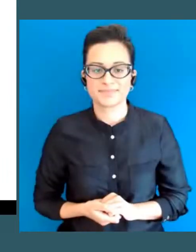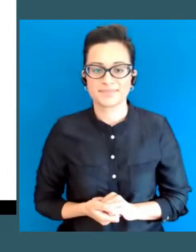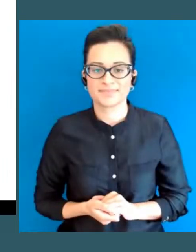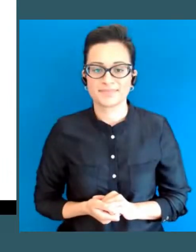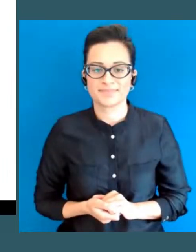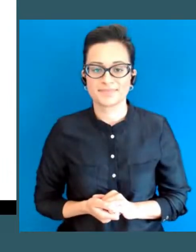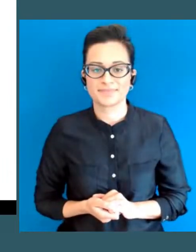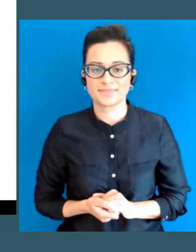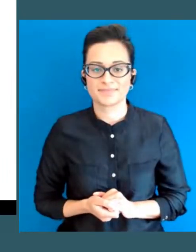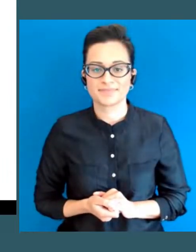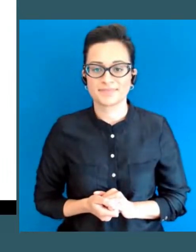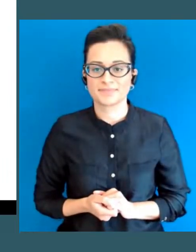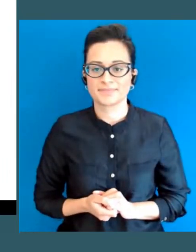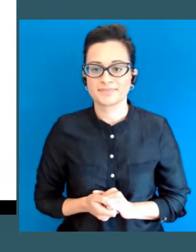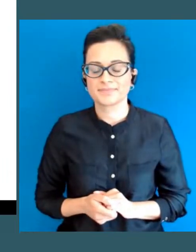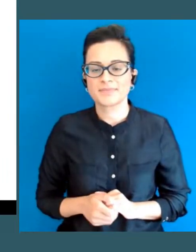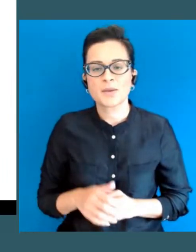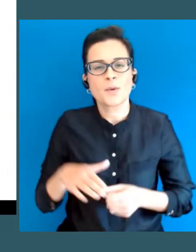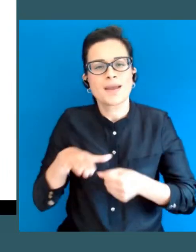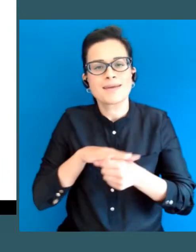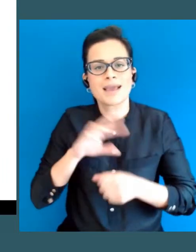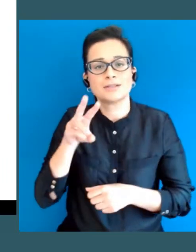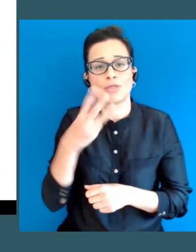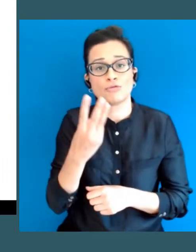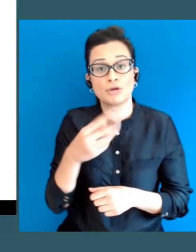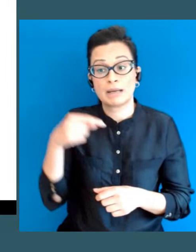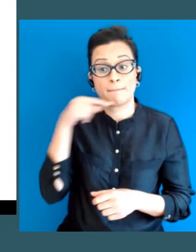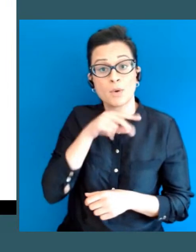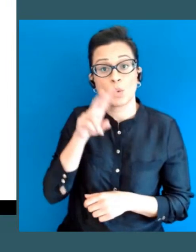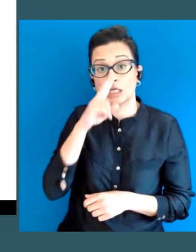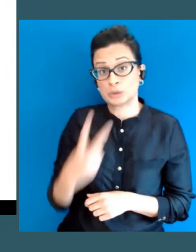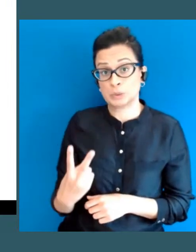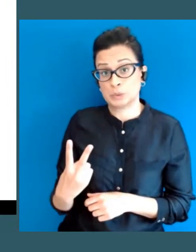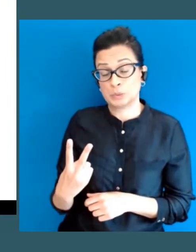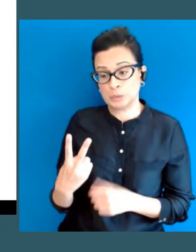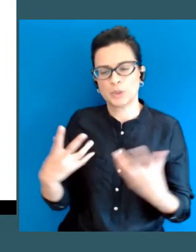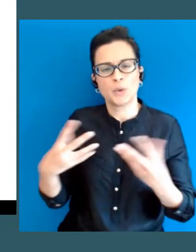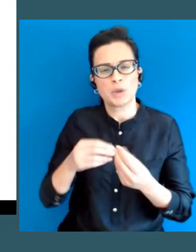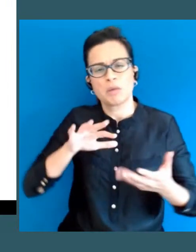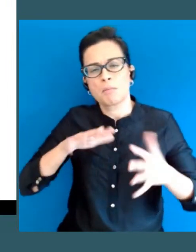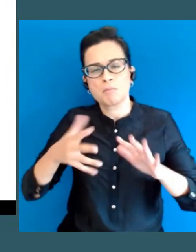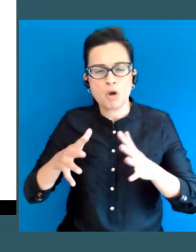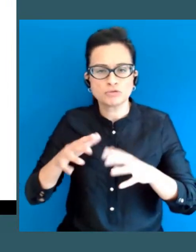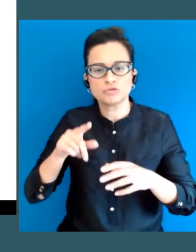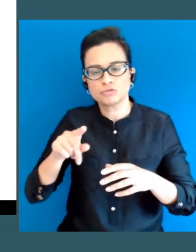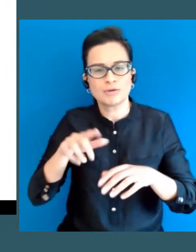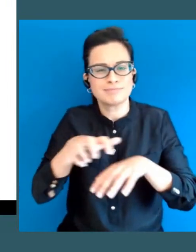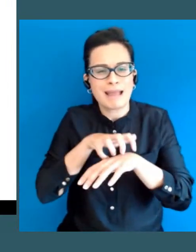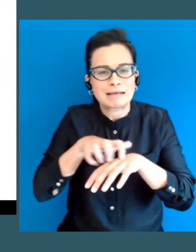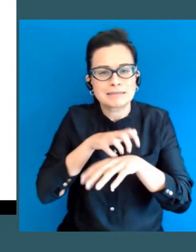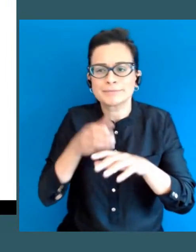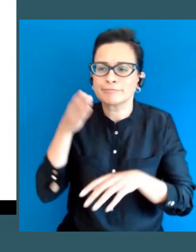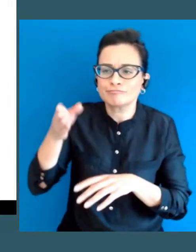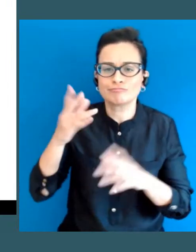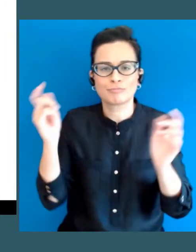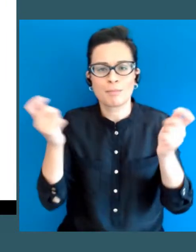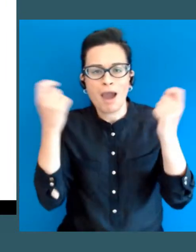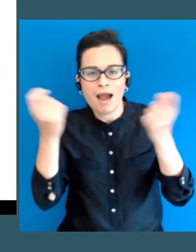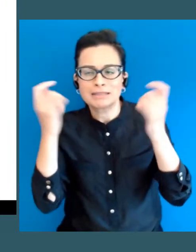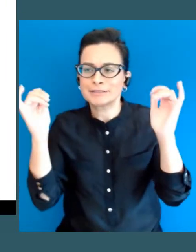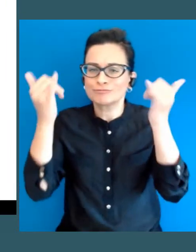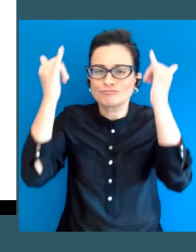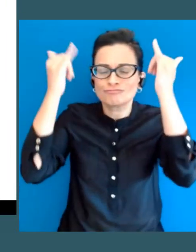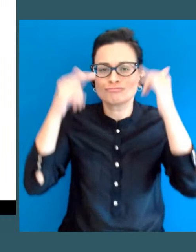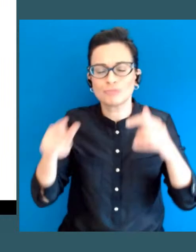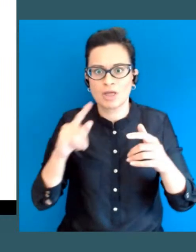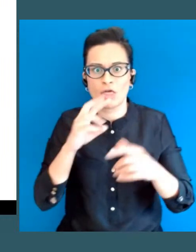So case 3, a 2-year-old boy with moderate to eczema attends a party. He develops hives within 30 minutes on his